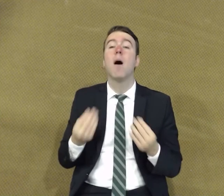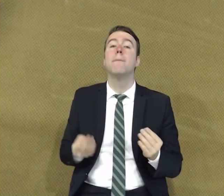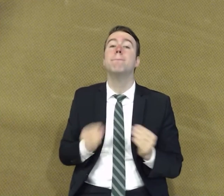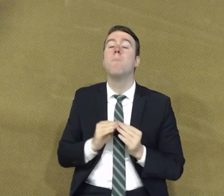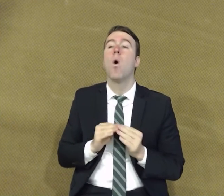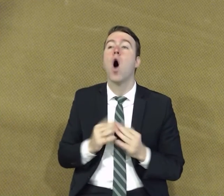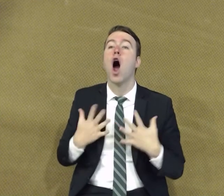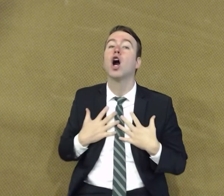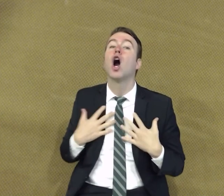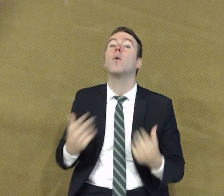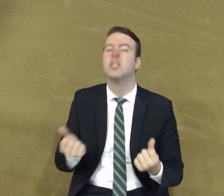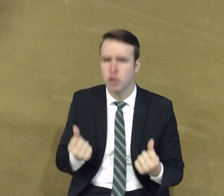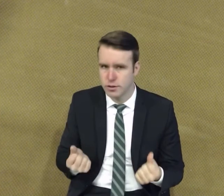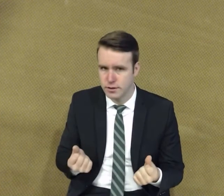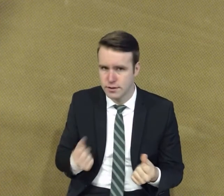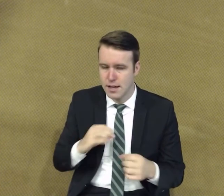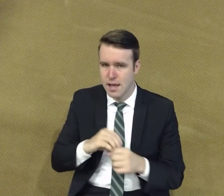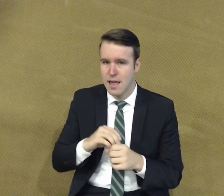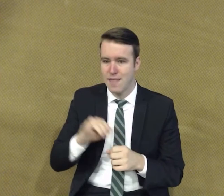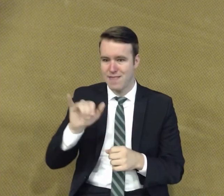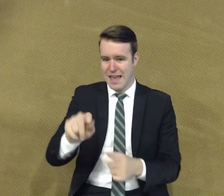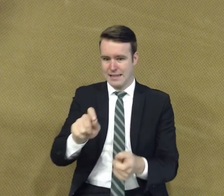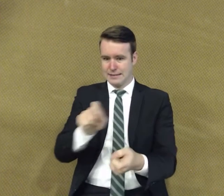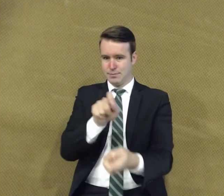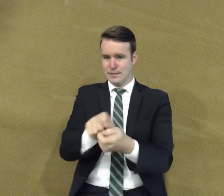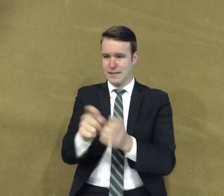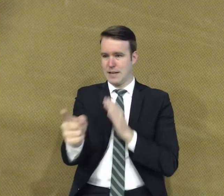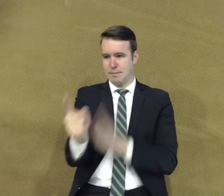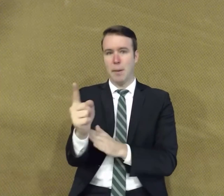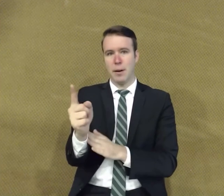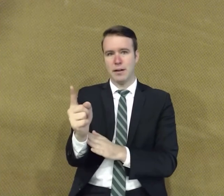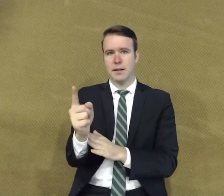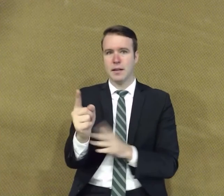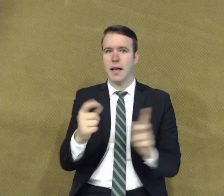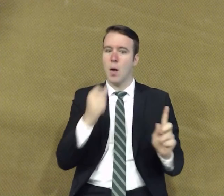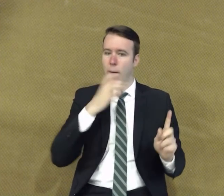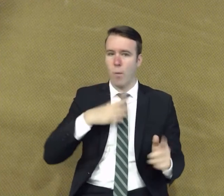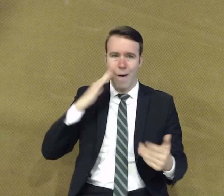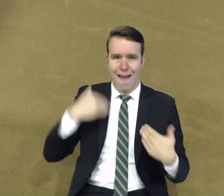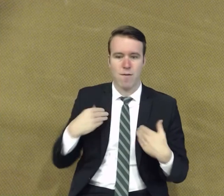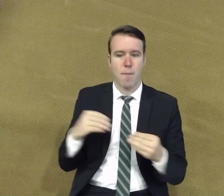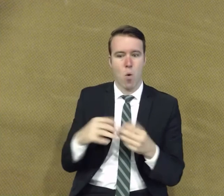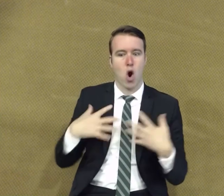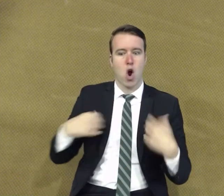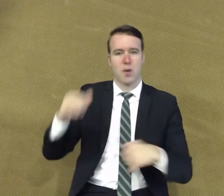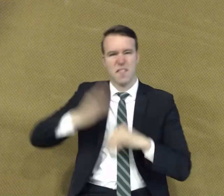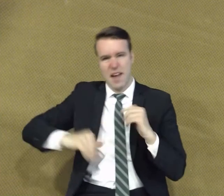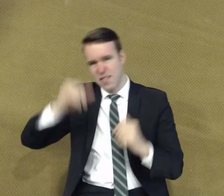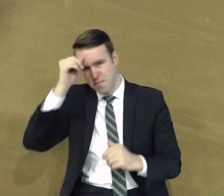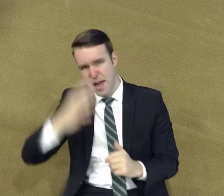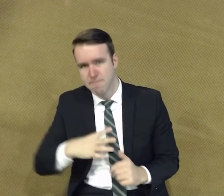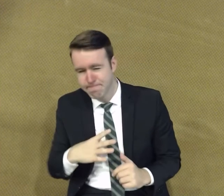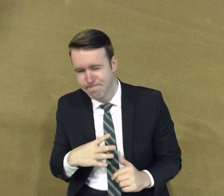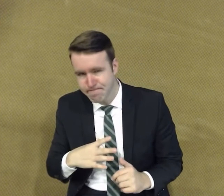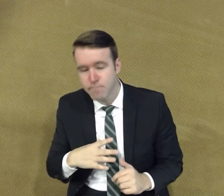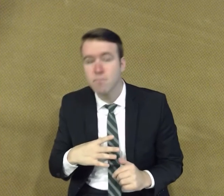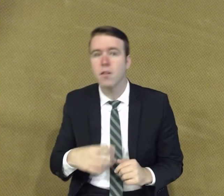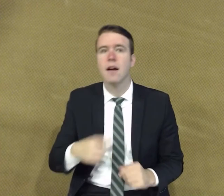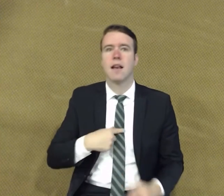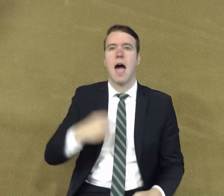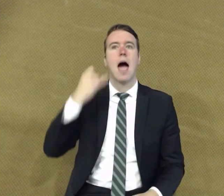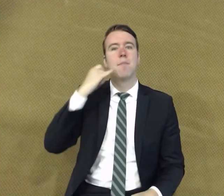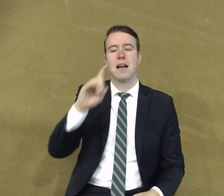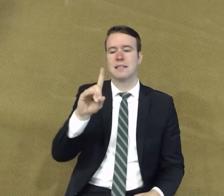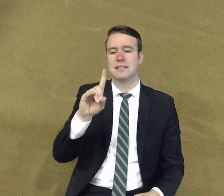more courage in that given construct than does the man. And I